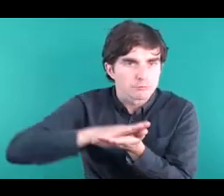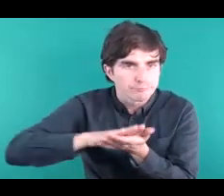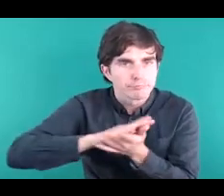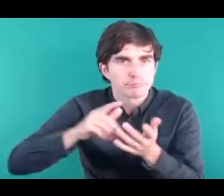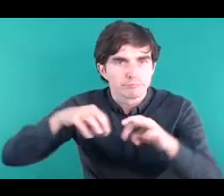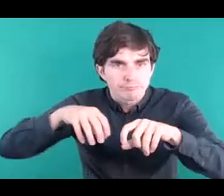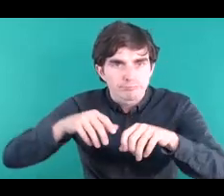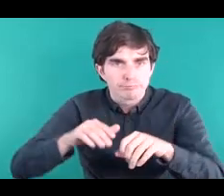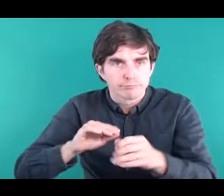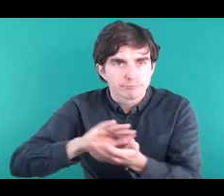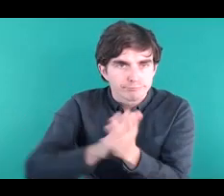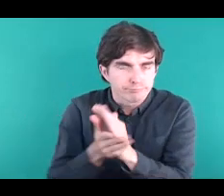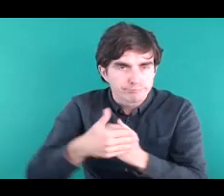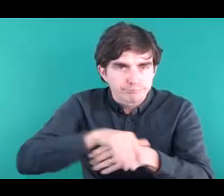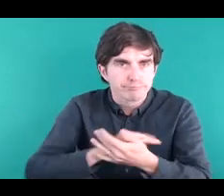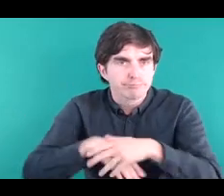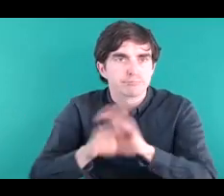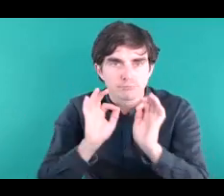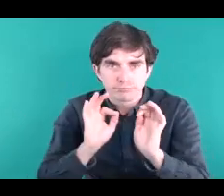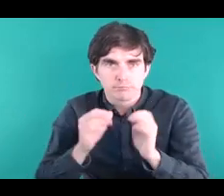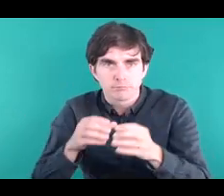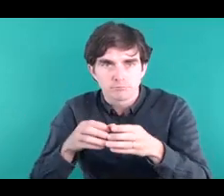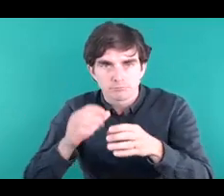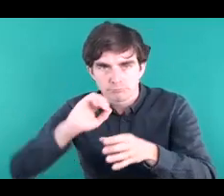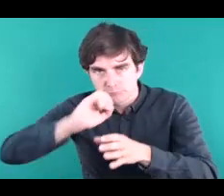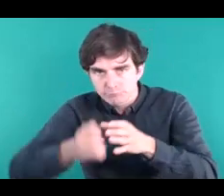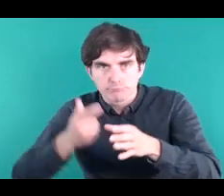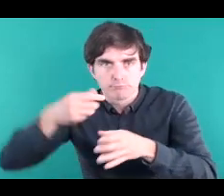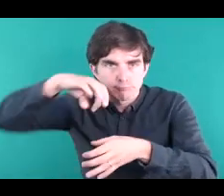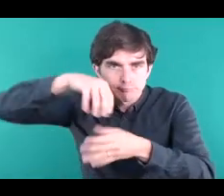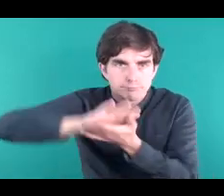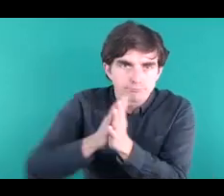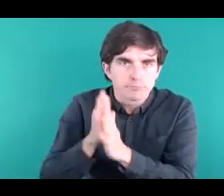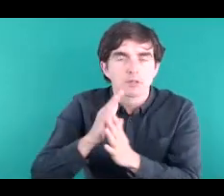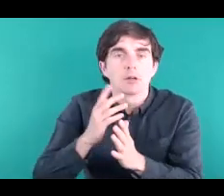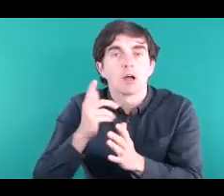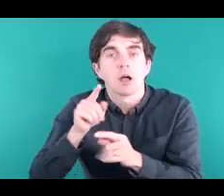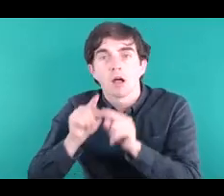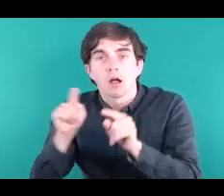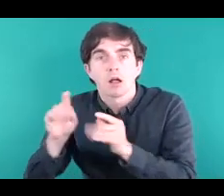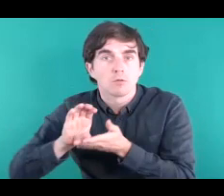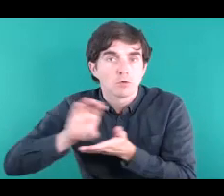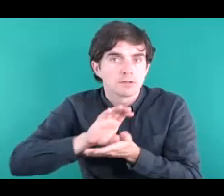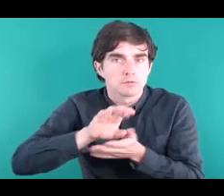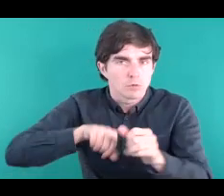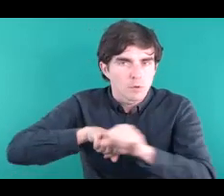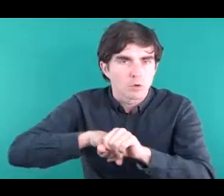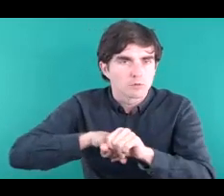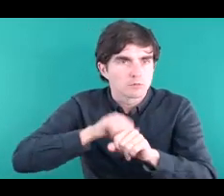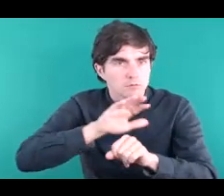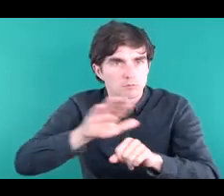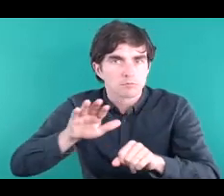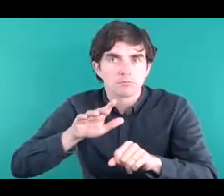has been developing accessible information on COVID-19. Yeah, so that's all that has happened in Kenya. Thank